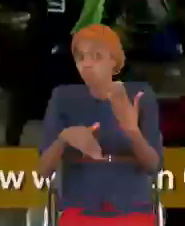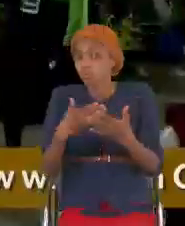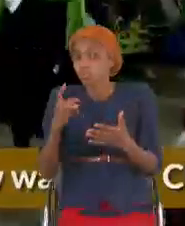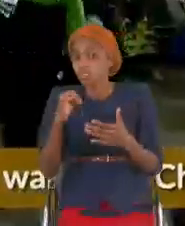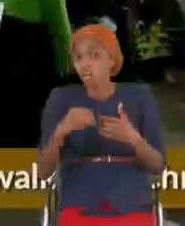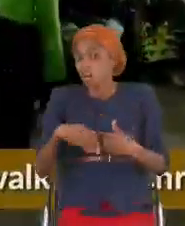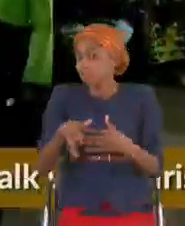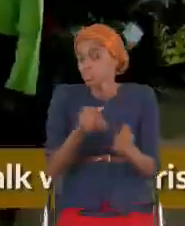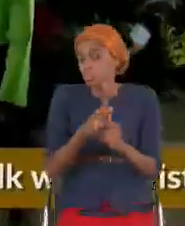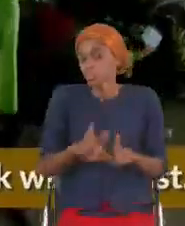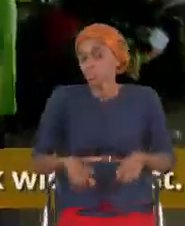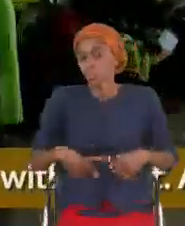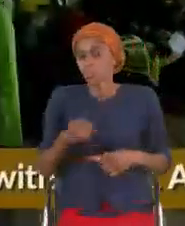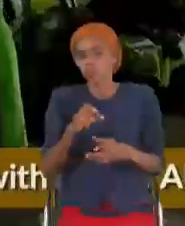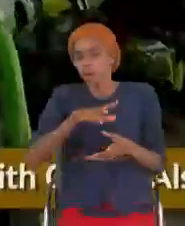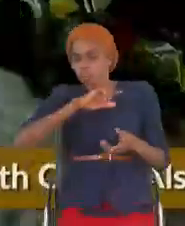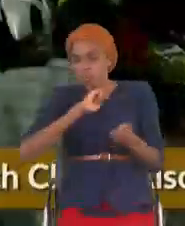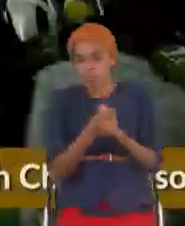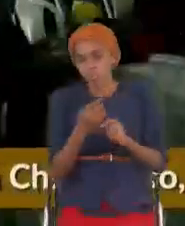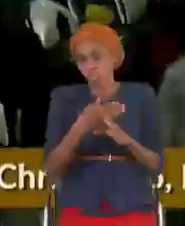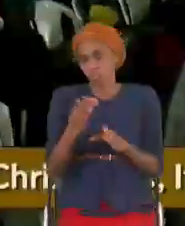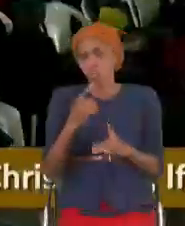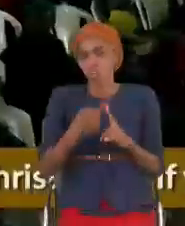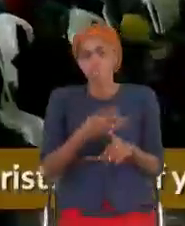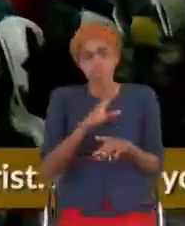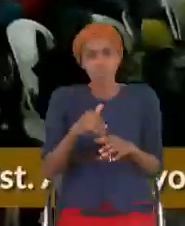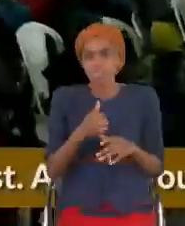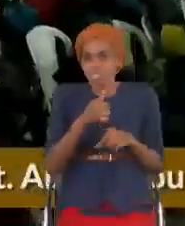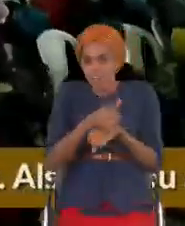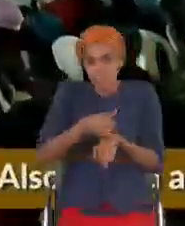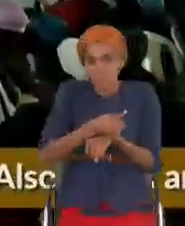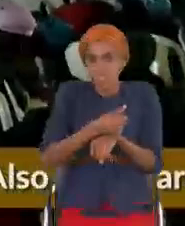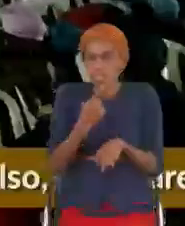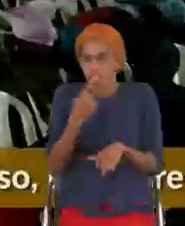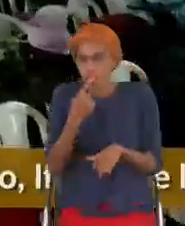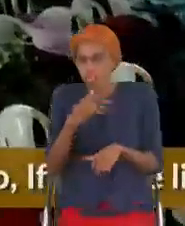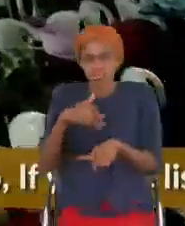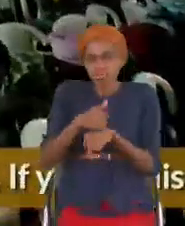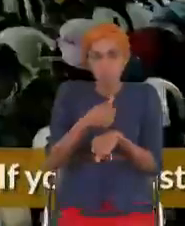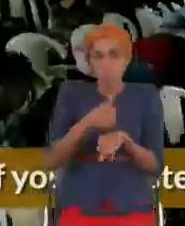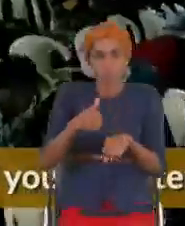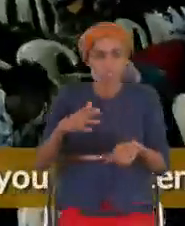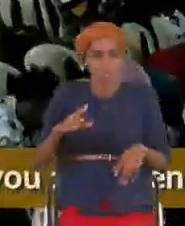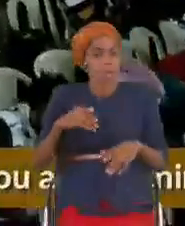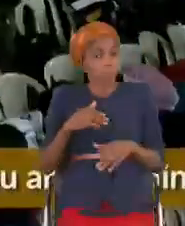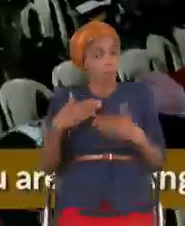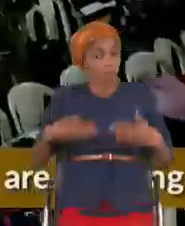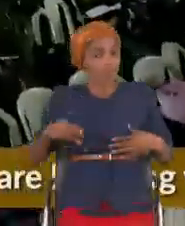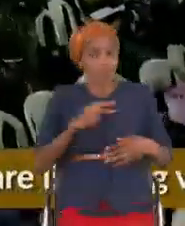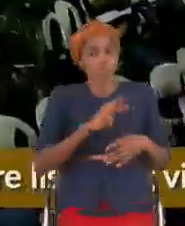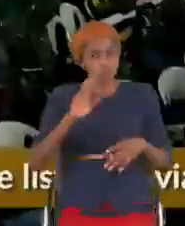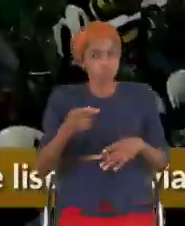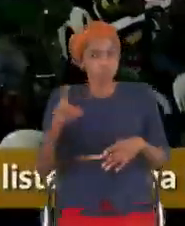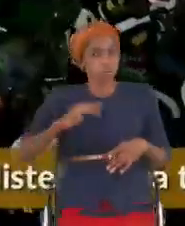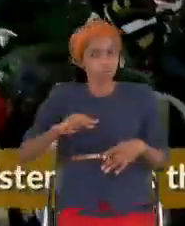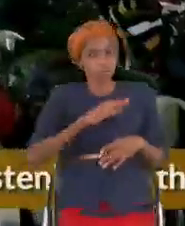destroyed your life. You're turning away from how you have used your tongue, how you have used the members of your body to do something wrong.